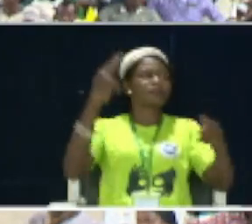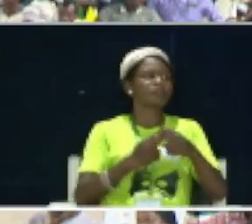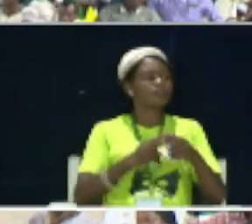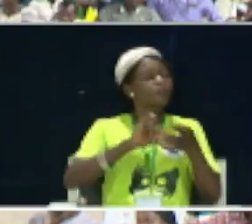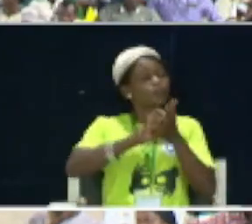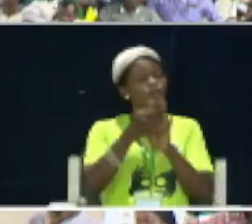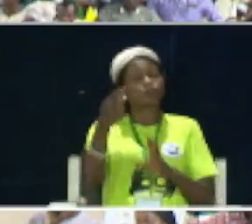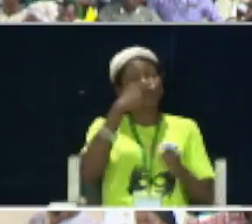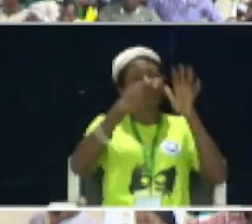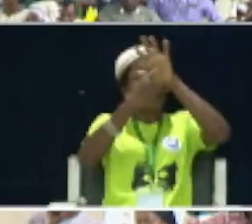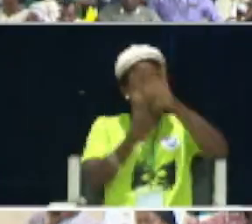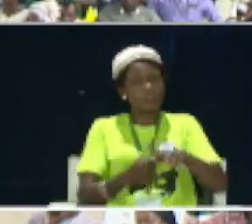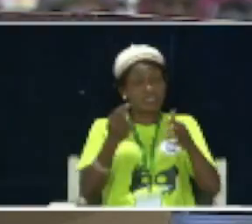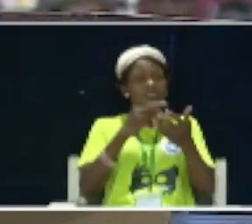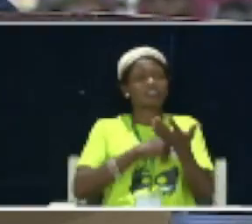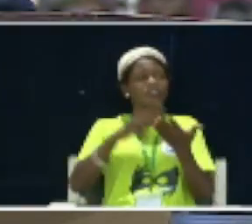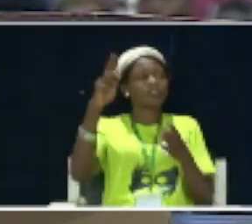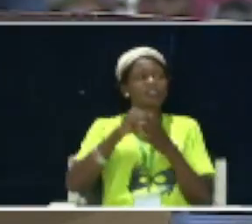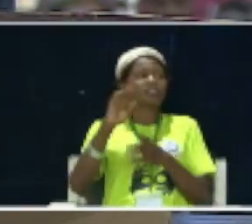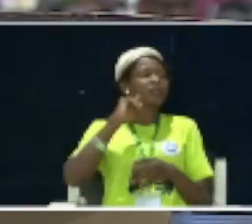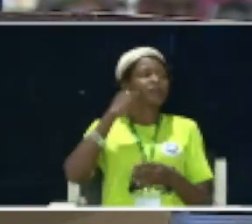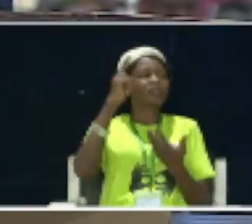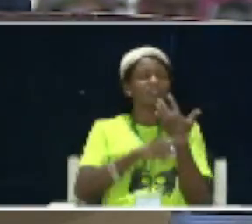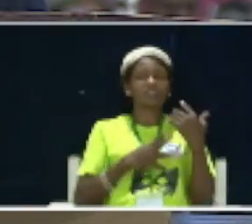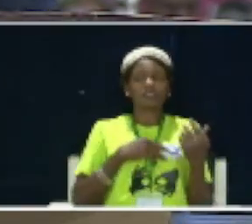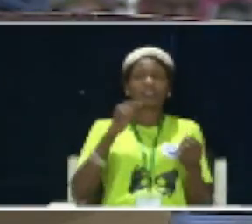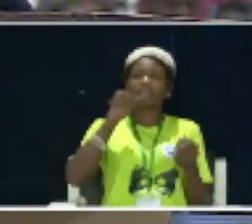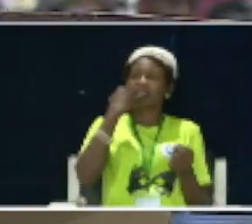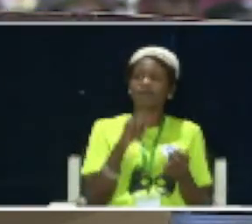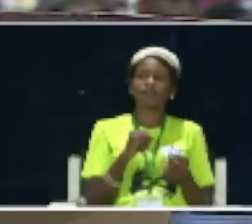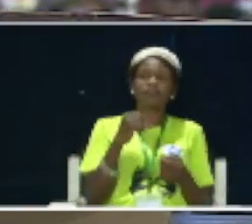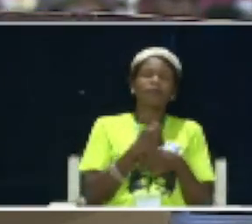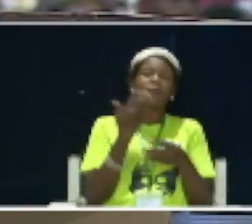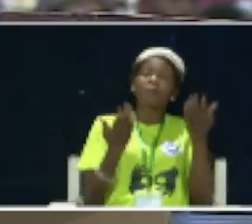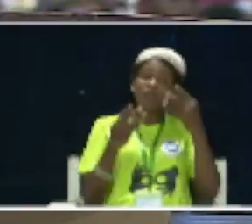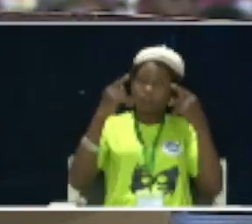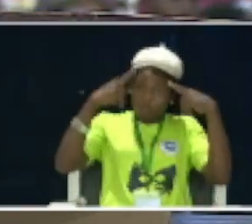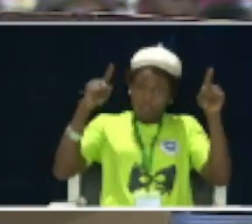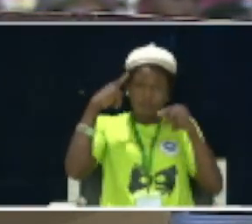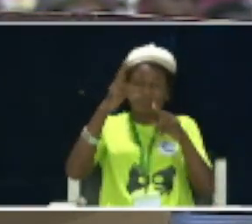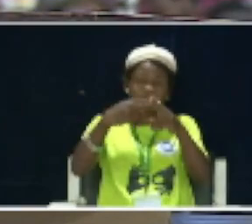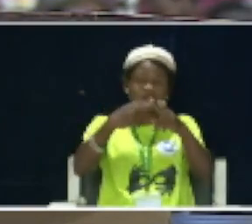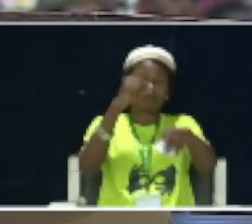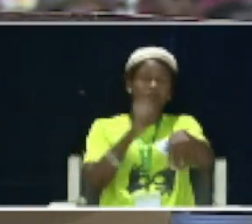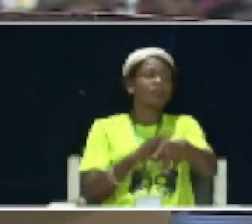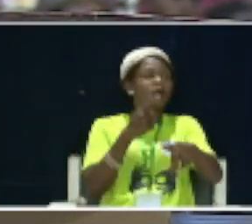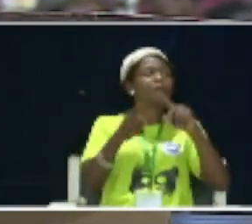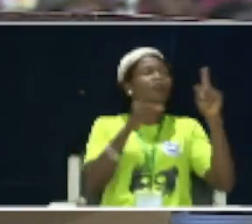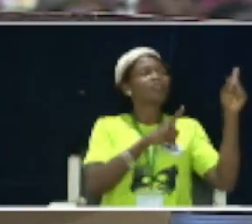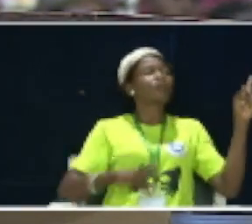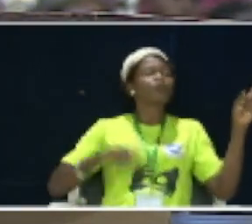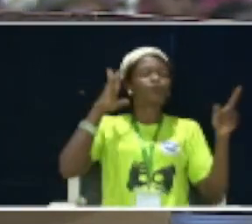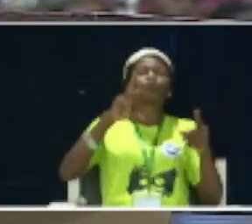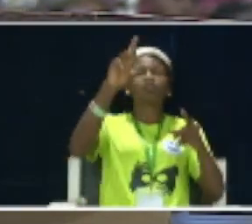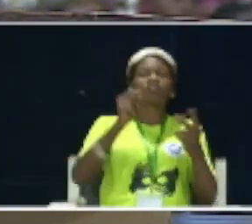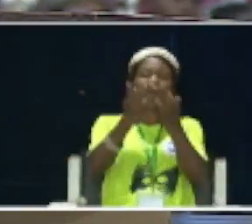who oppress the righteous in their bitterness and envy may succeed for a while, but the Lord will